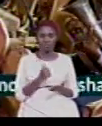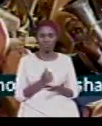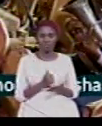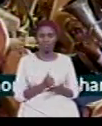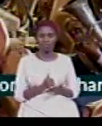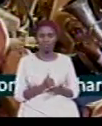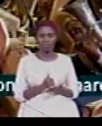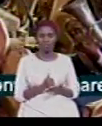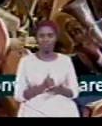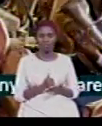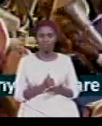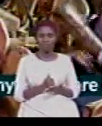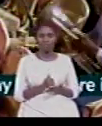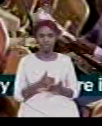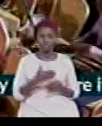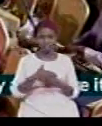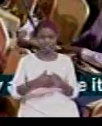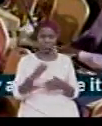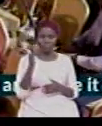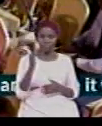art. The next testifier.